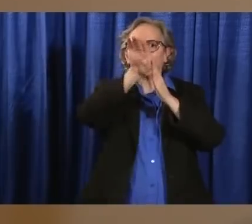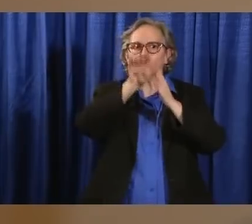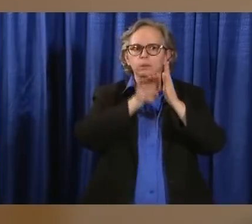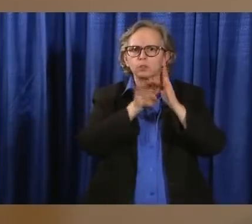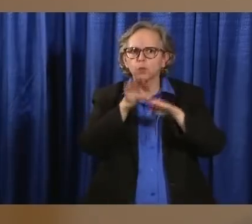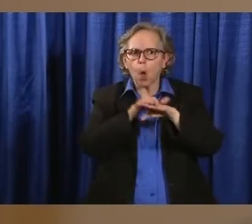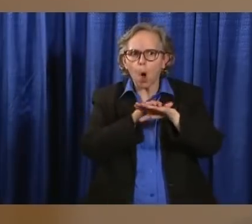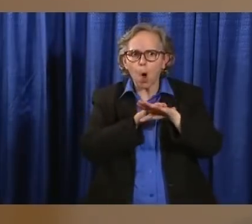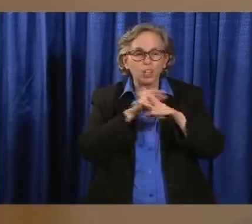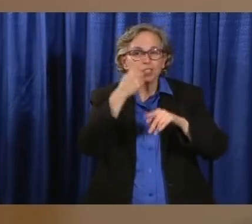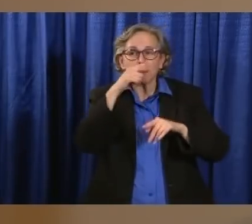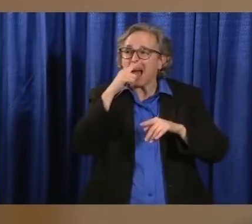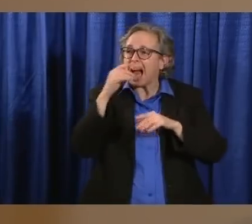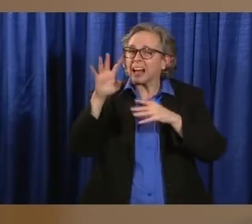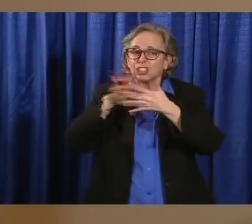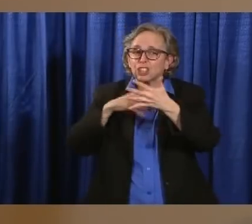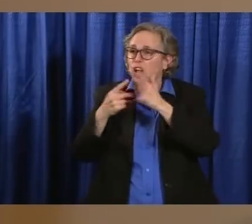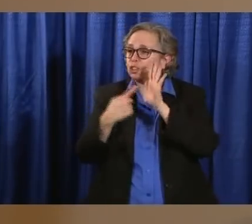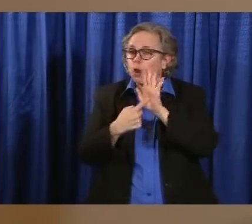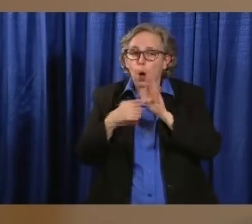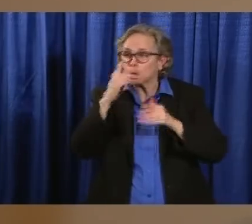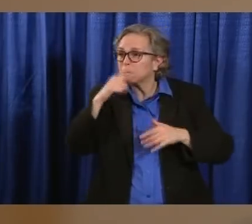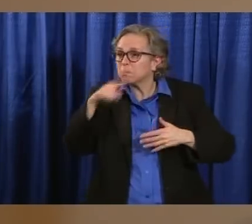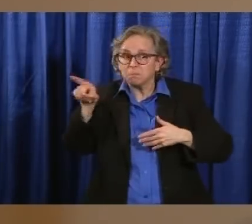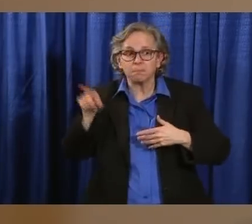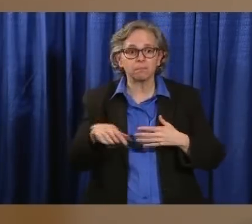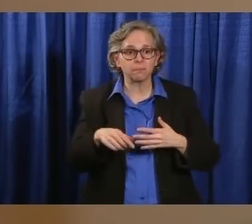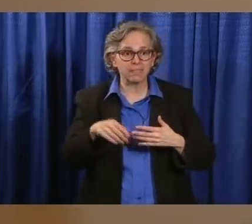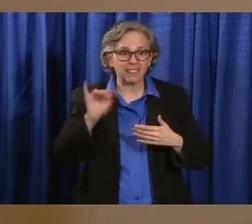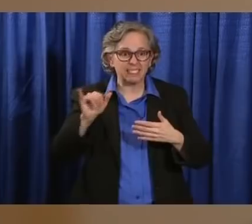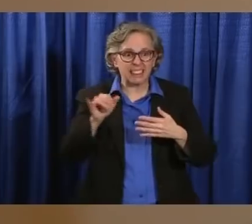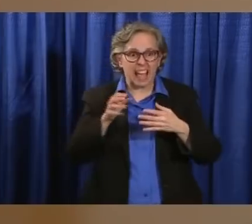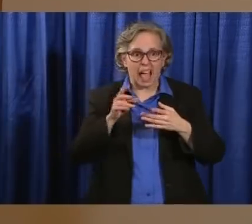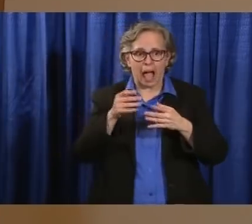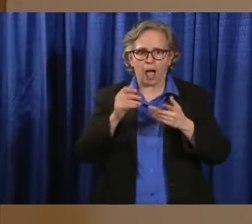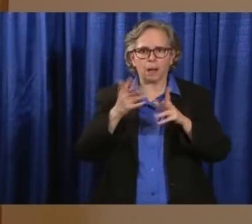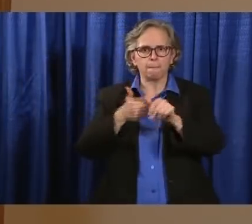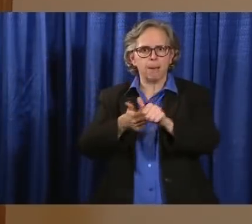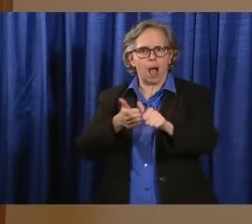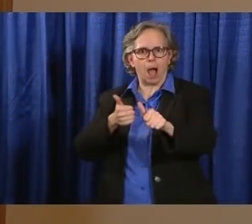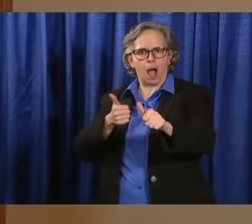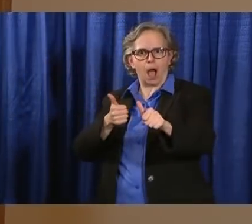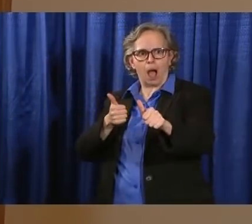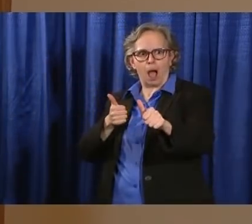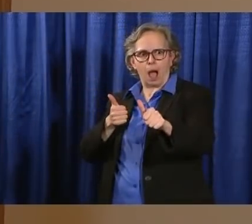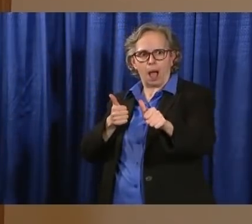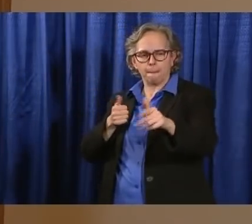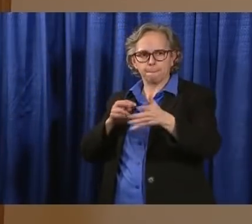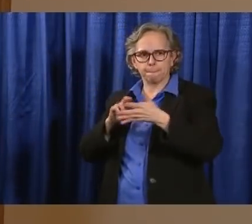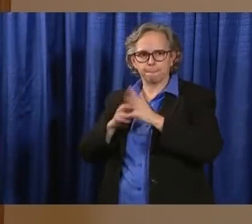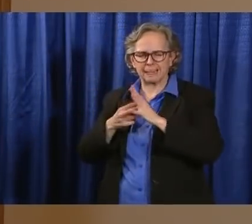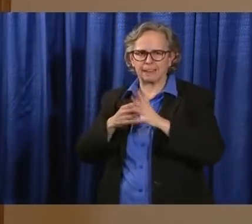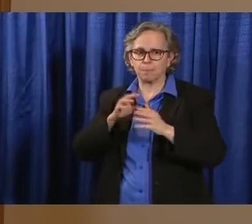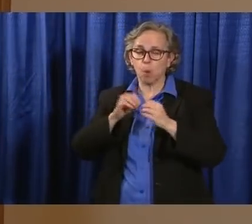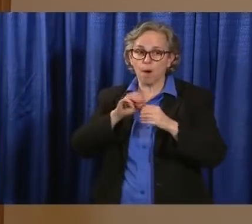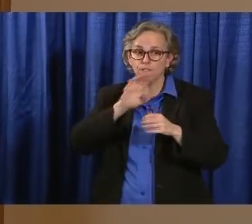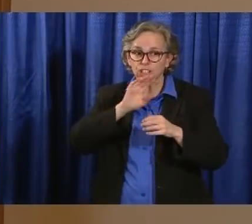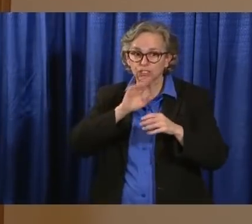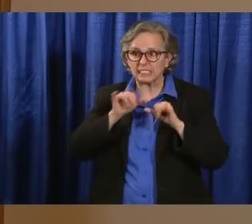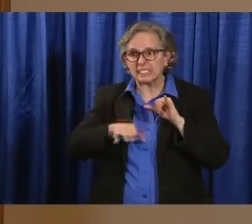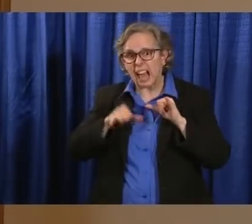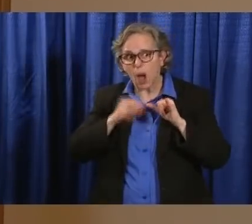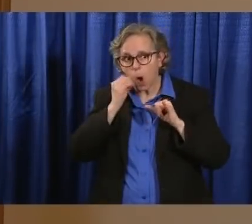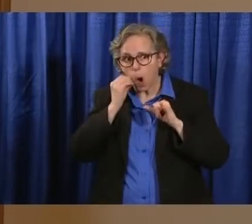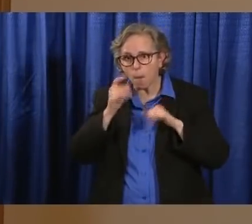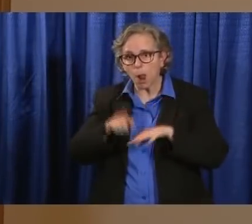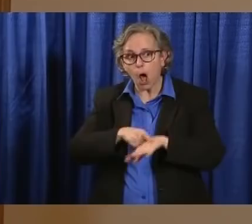but the farther away it gets, as frustrating as having another day of doing all this would be a